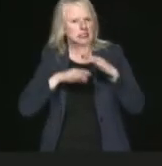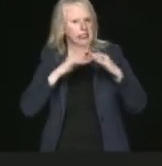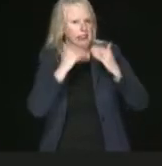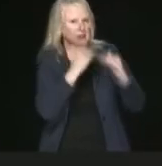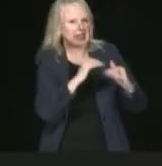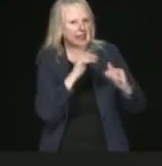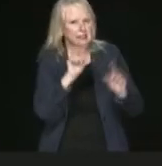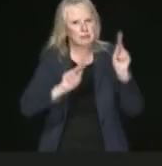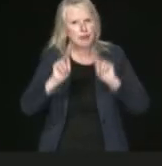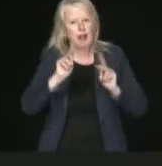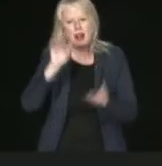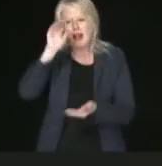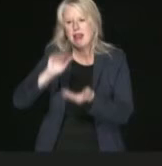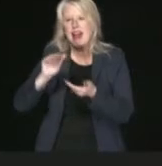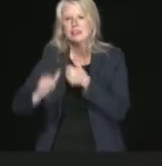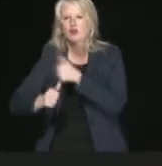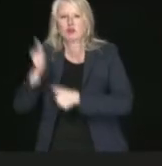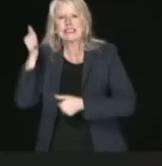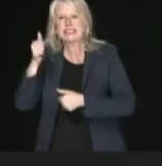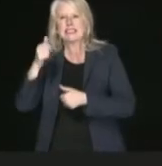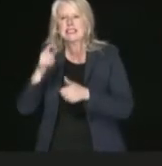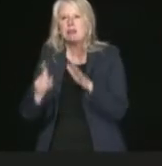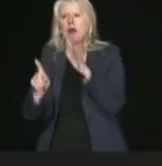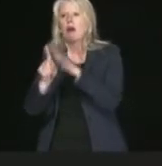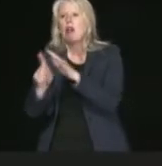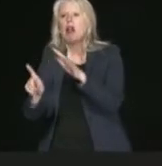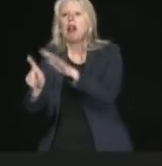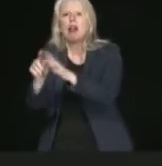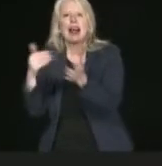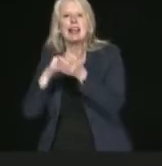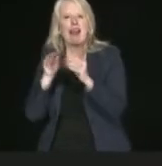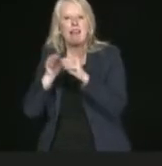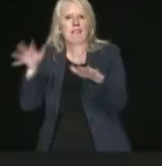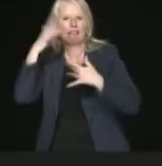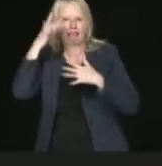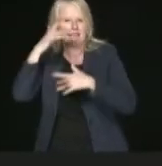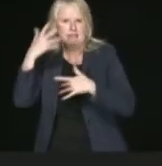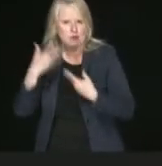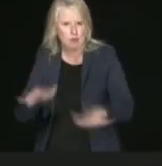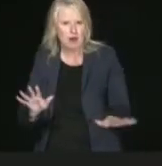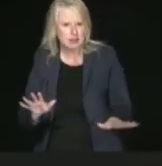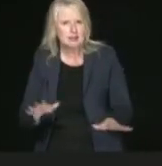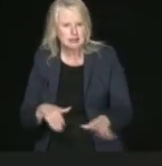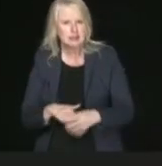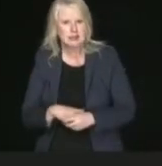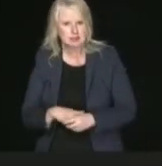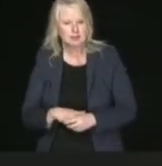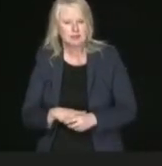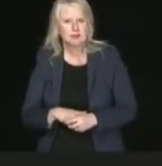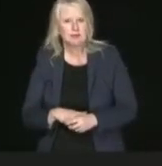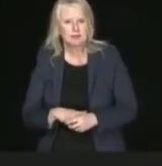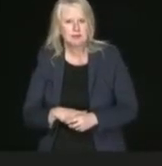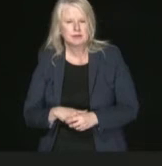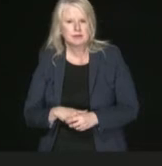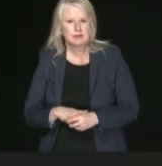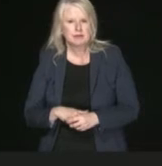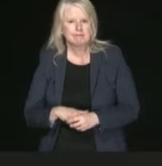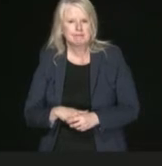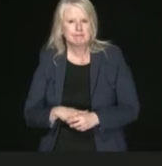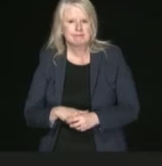risk of further outbreaks of COVID-19. At that time, we will